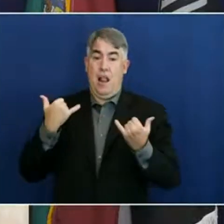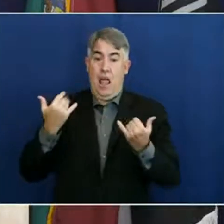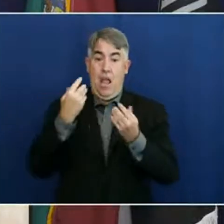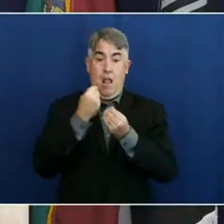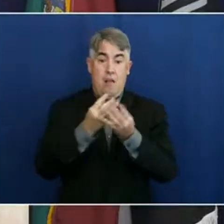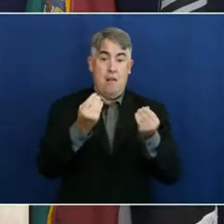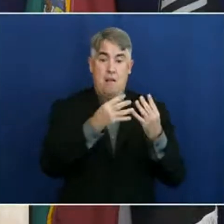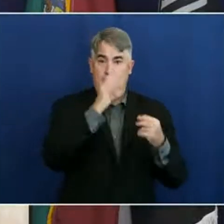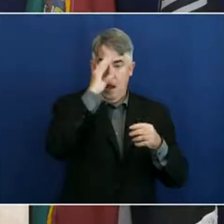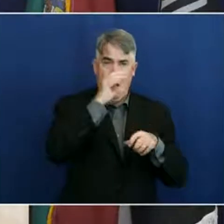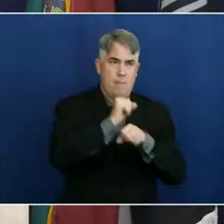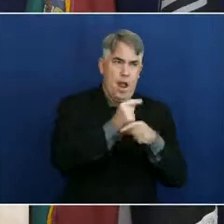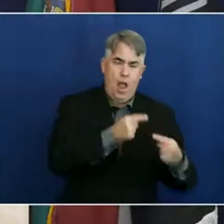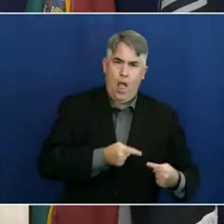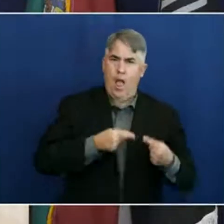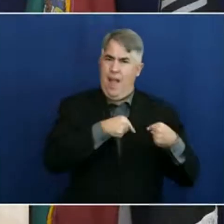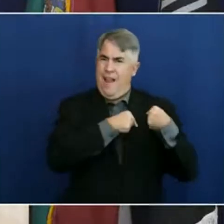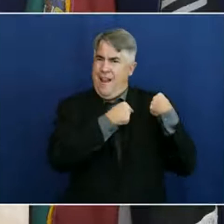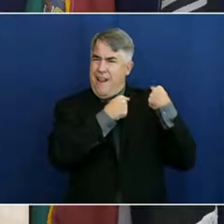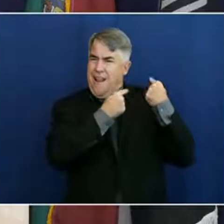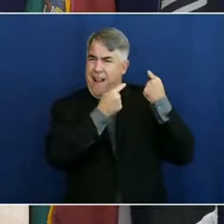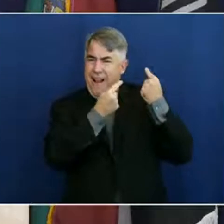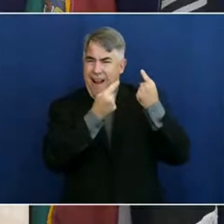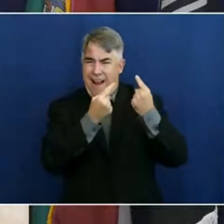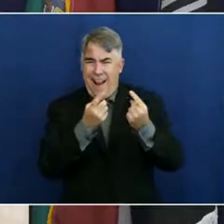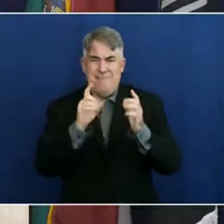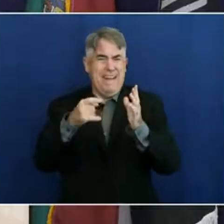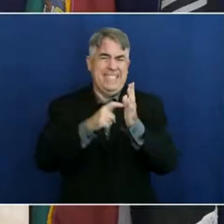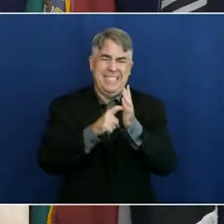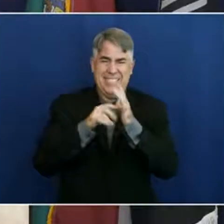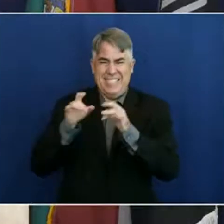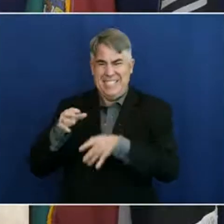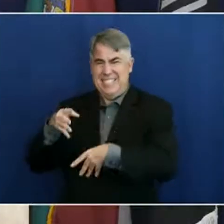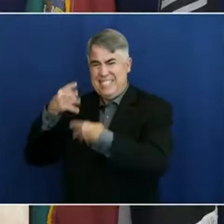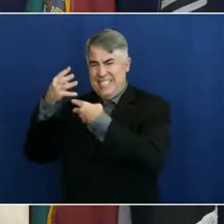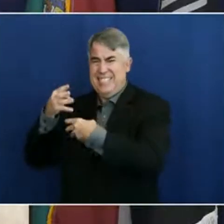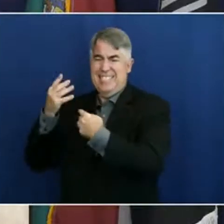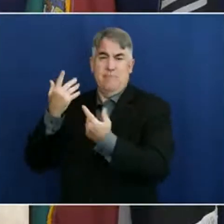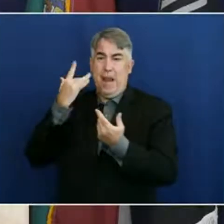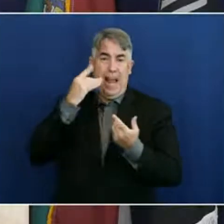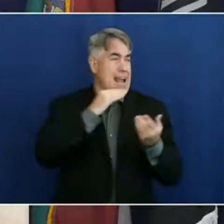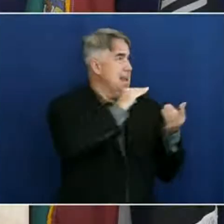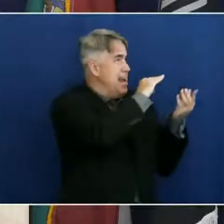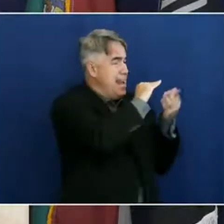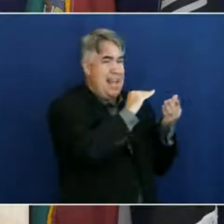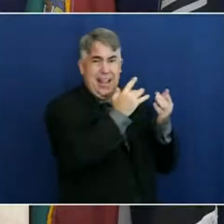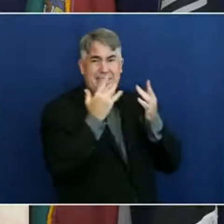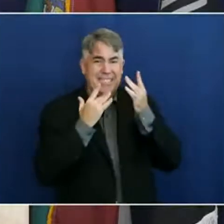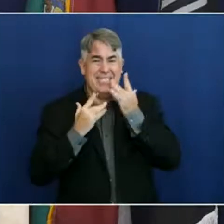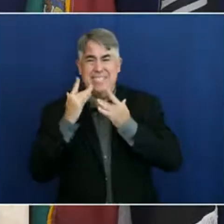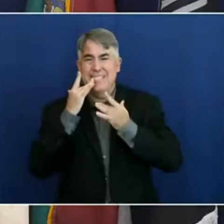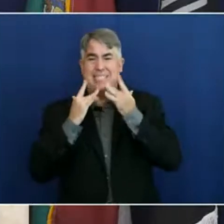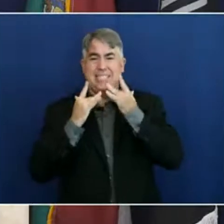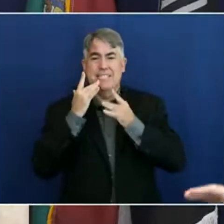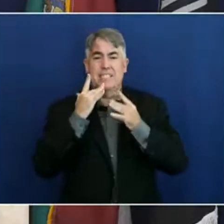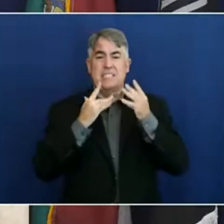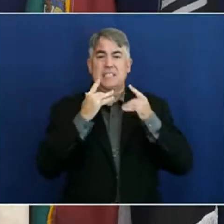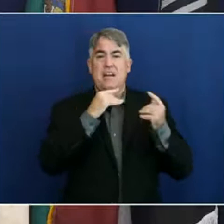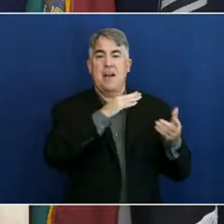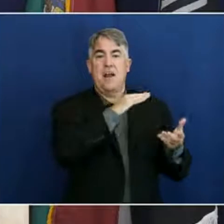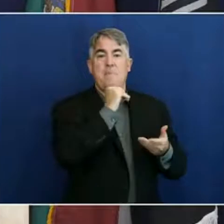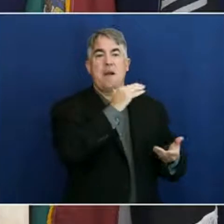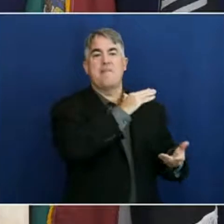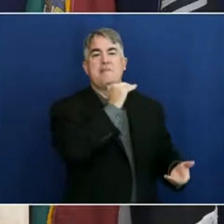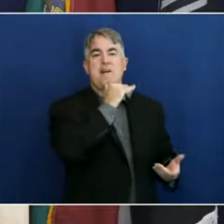appointment because of much greater demand than there was supply. Well, now the supply has caught up and the demand